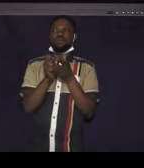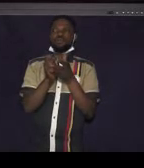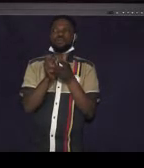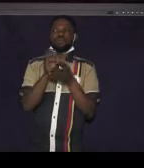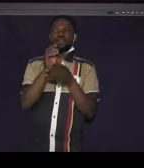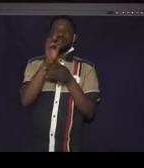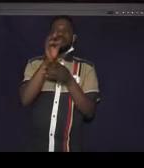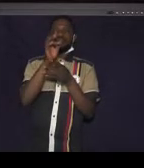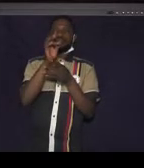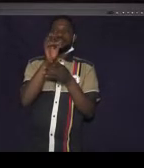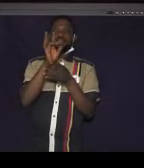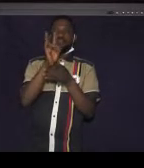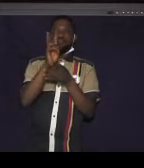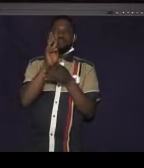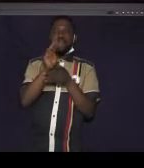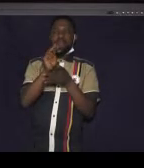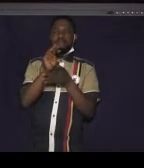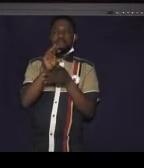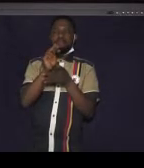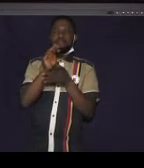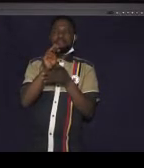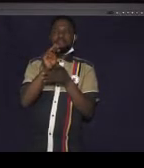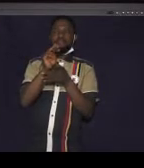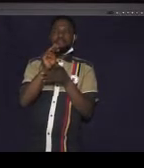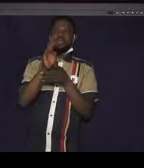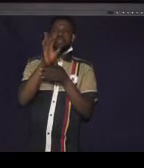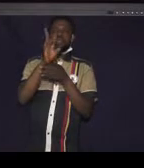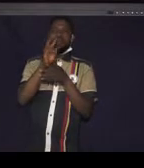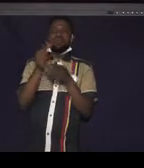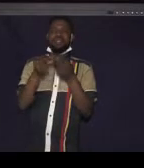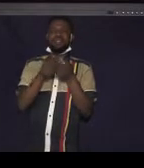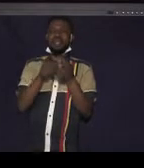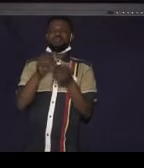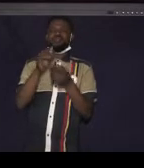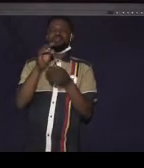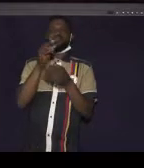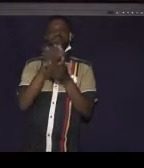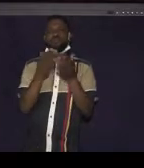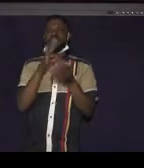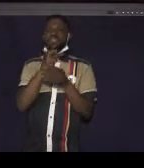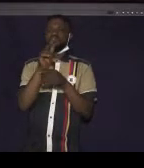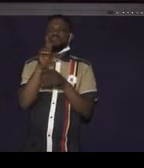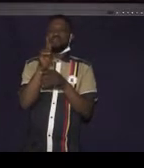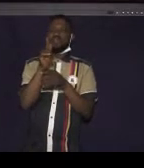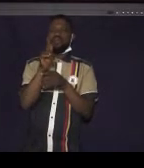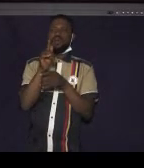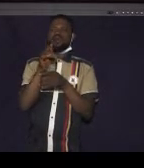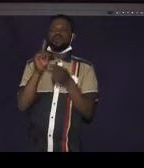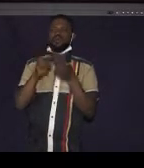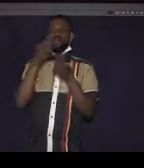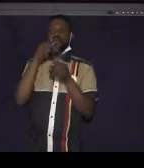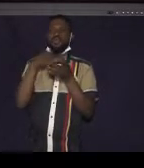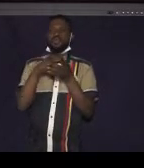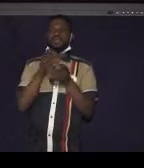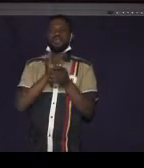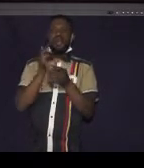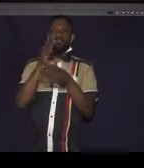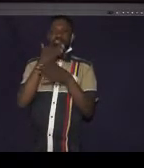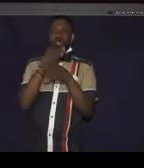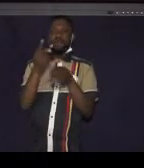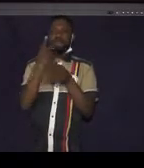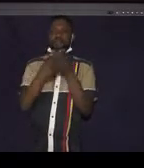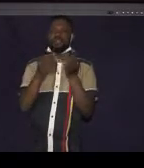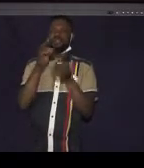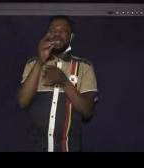then equality sign comes down. Here I have 7m. Now 7 times something is 21. To know what that thing is, I will divide both sides